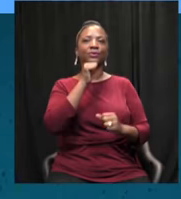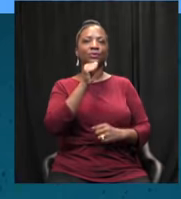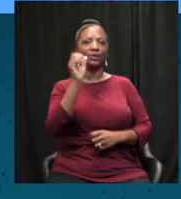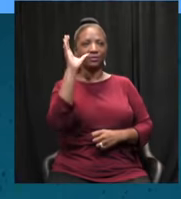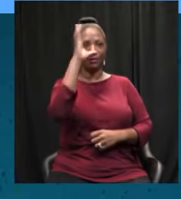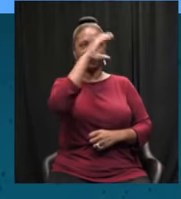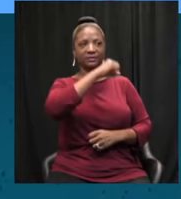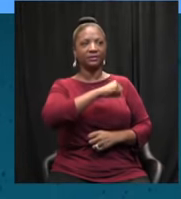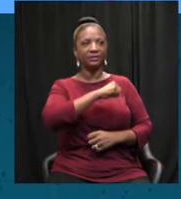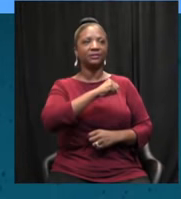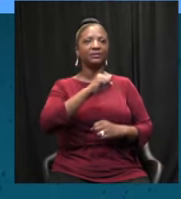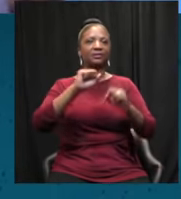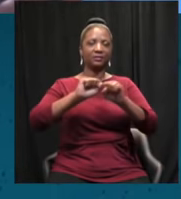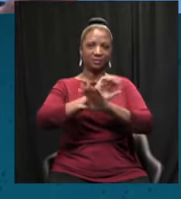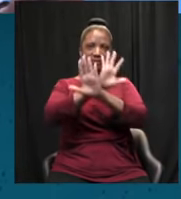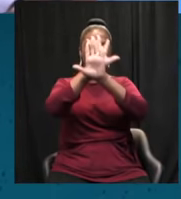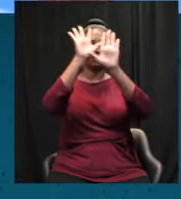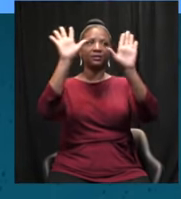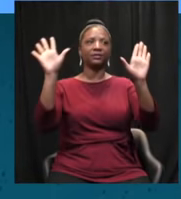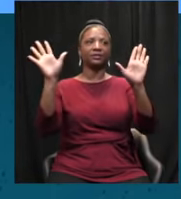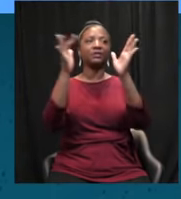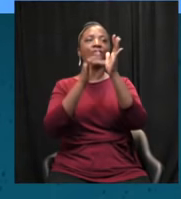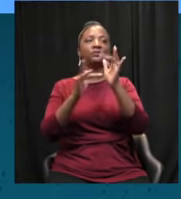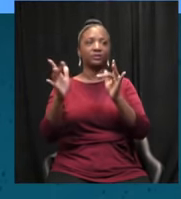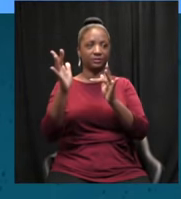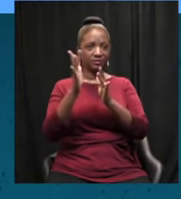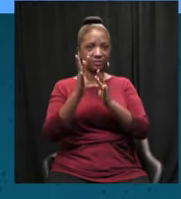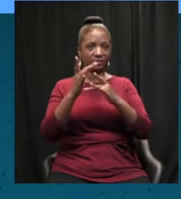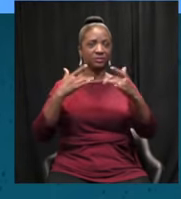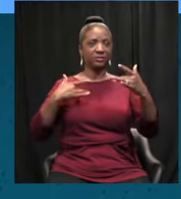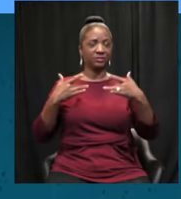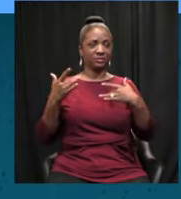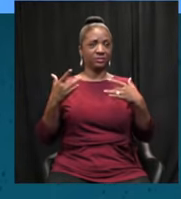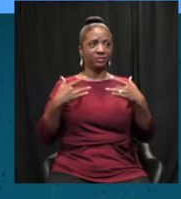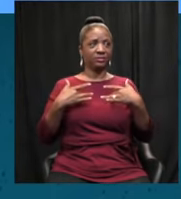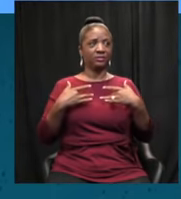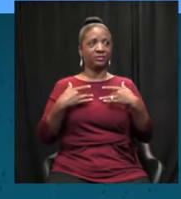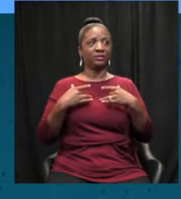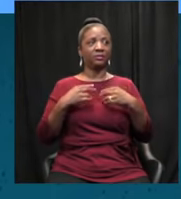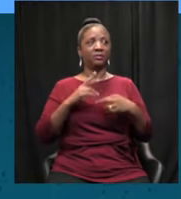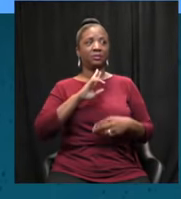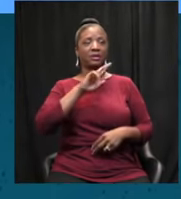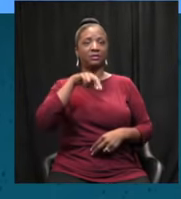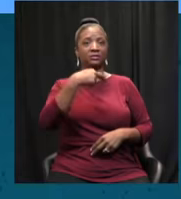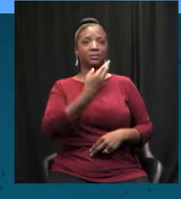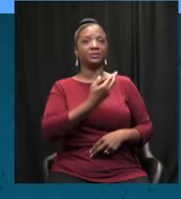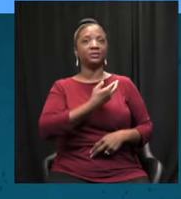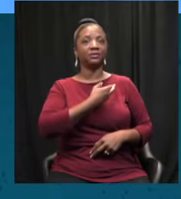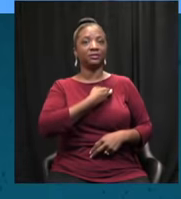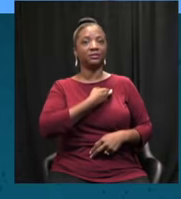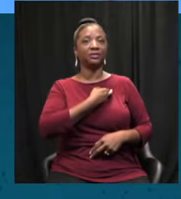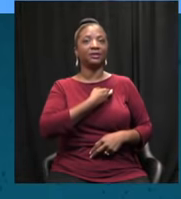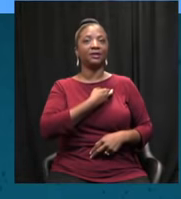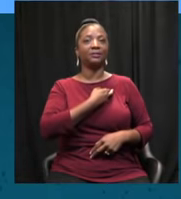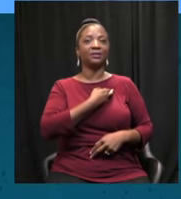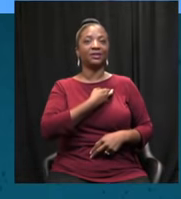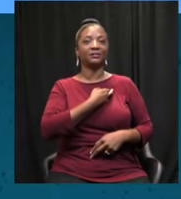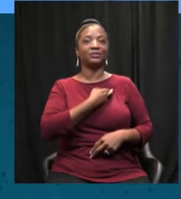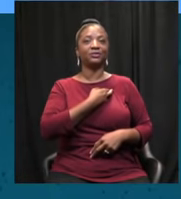sometimes that Jesus is not concerned about his reputation. He is more concerned about his